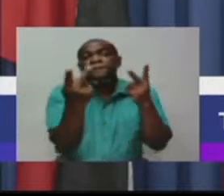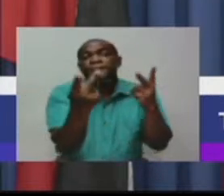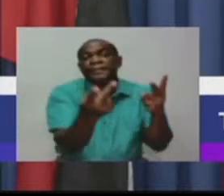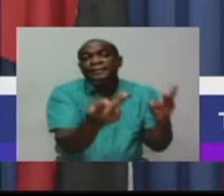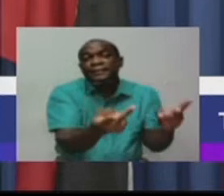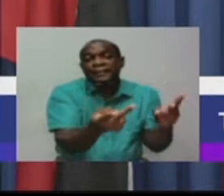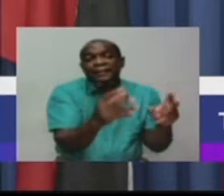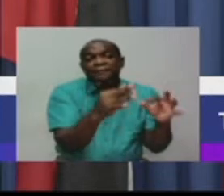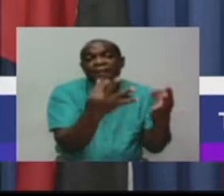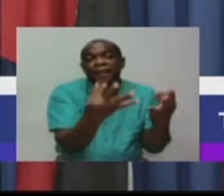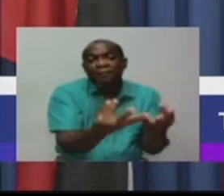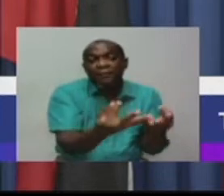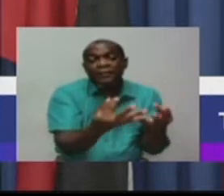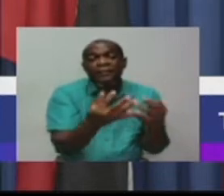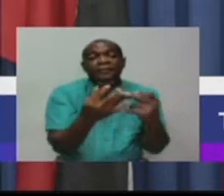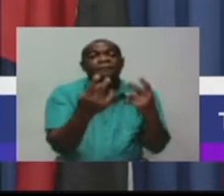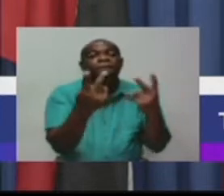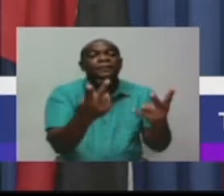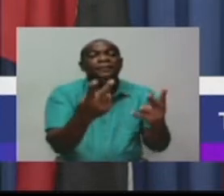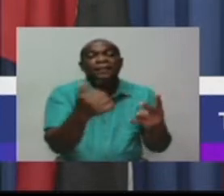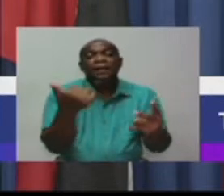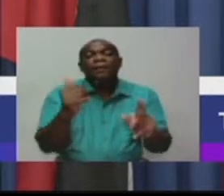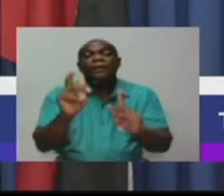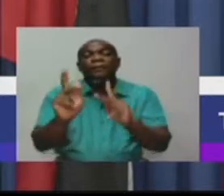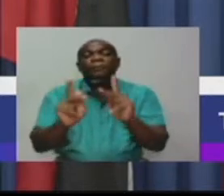inter-family, inter-house visiting,